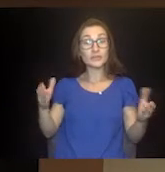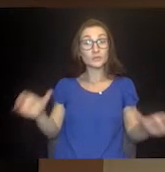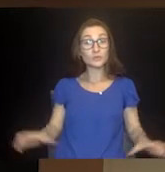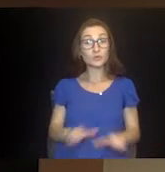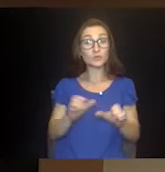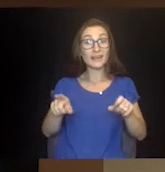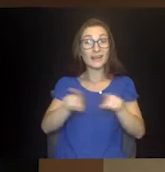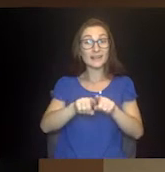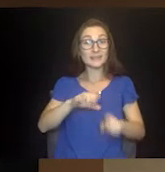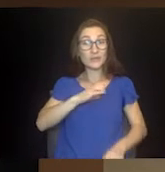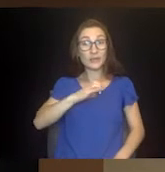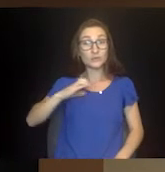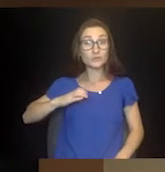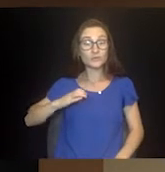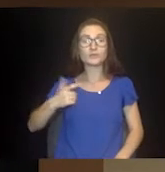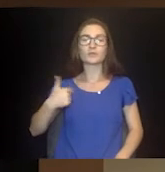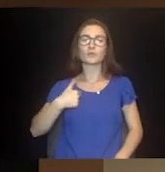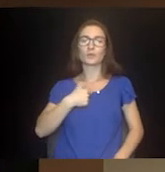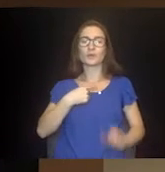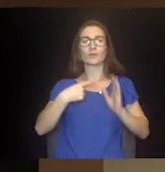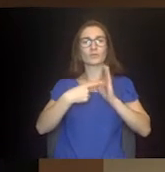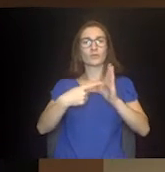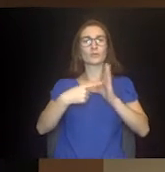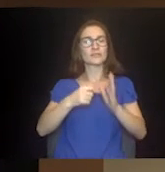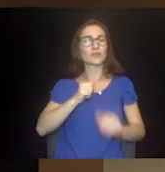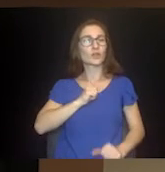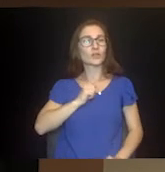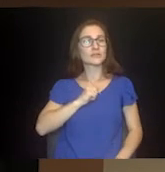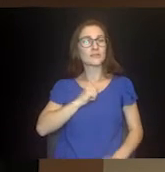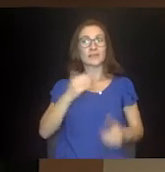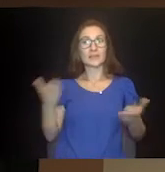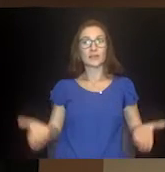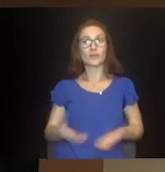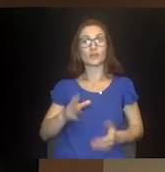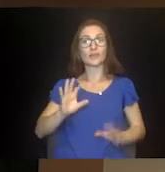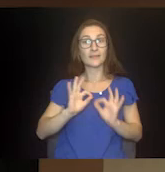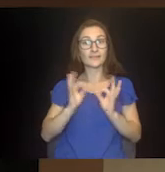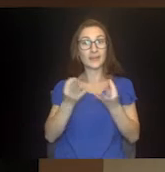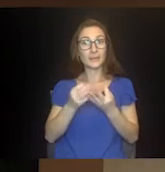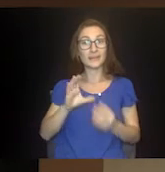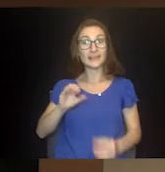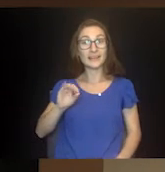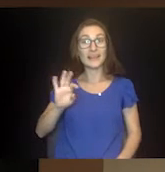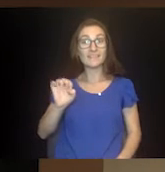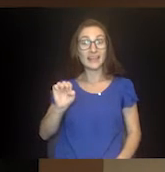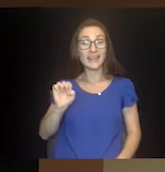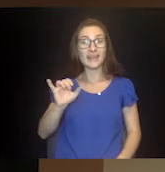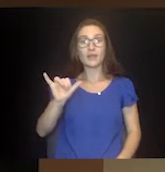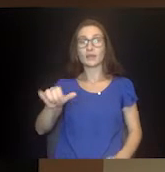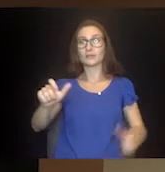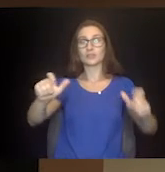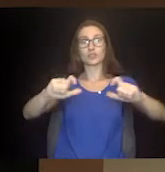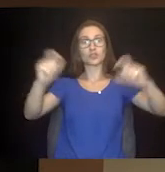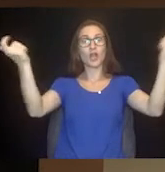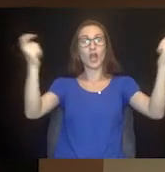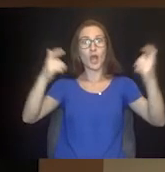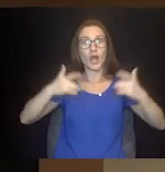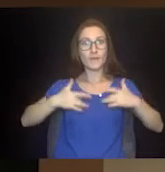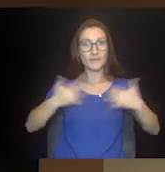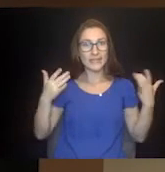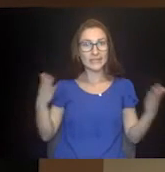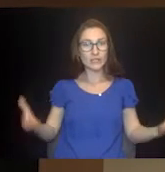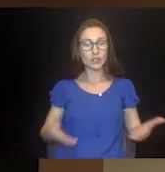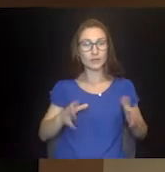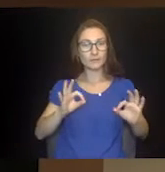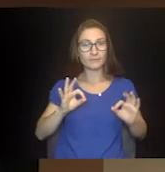Other things that we do as a council, we also here, like as you see, we're representing ourselves during the Family Cafe, being one of the bigger events